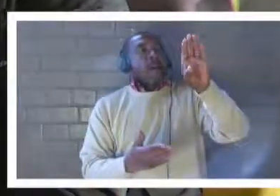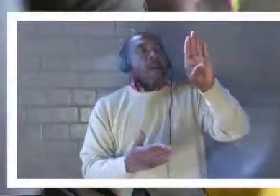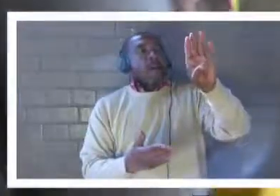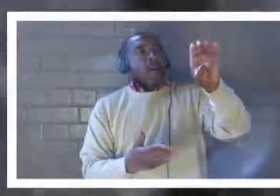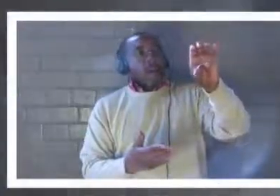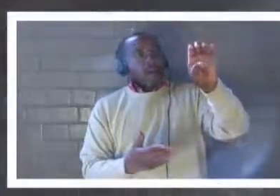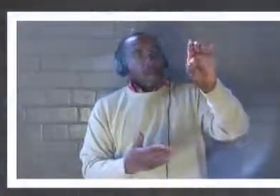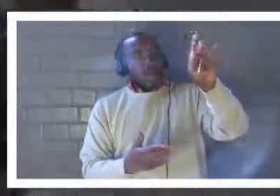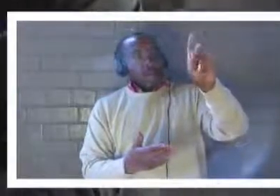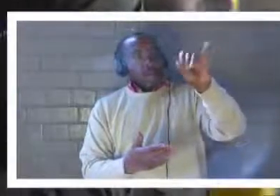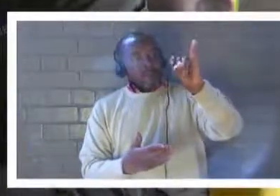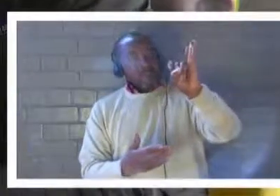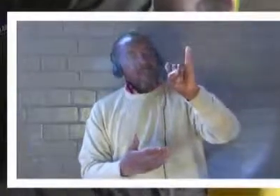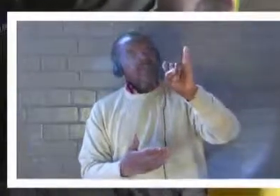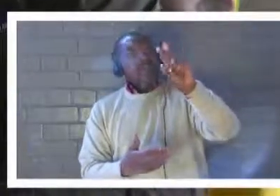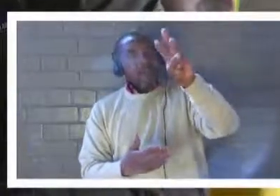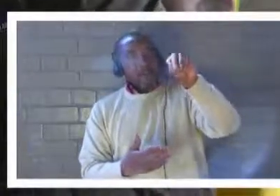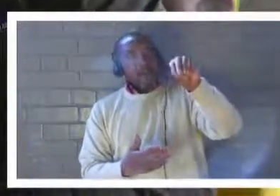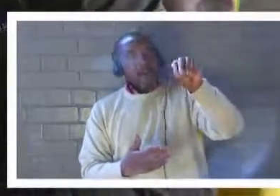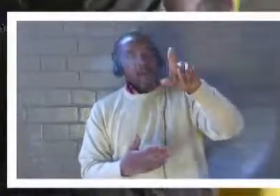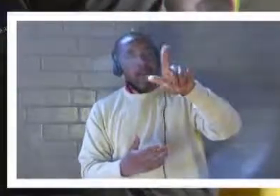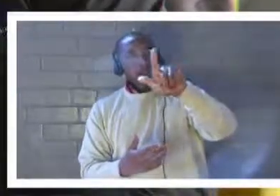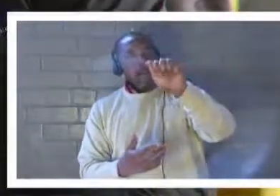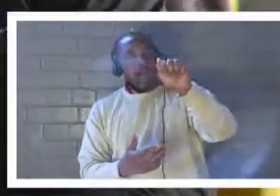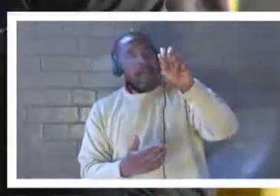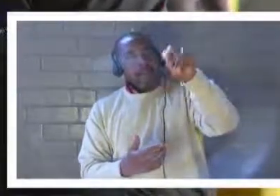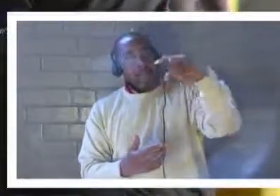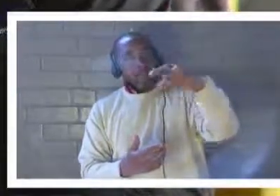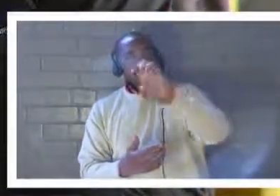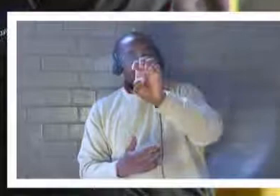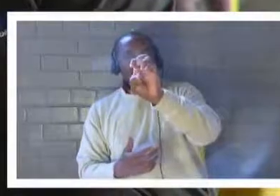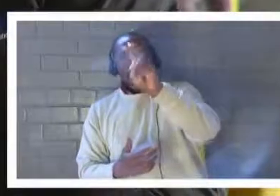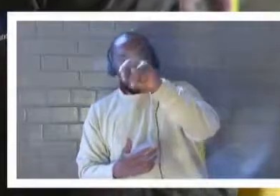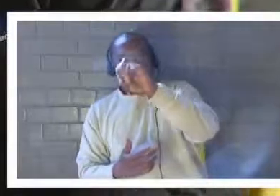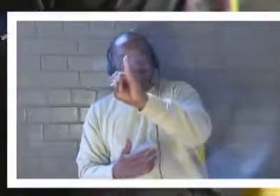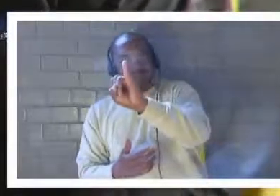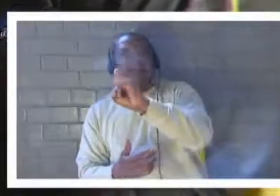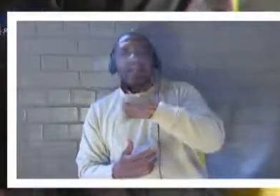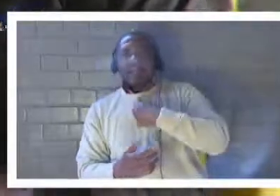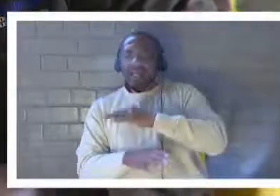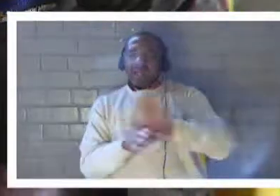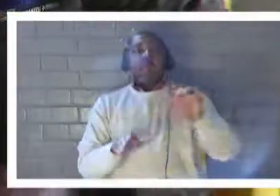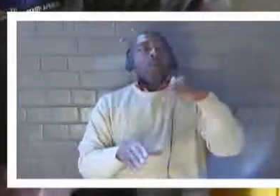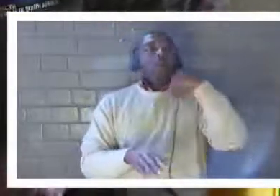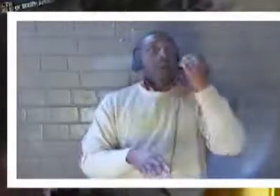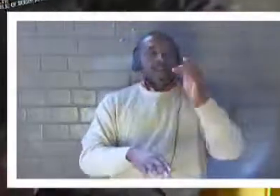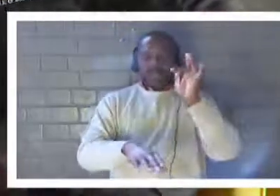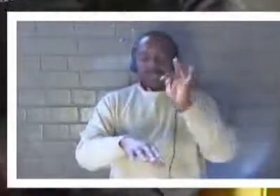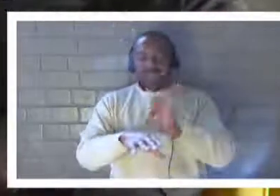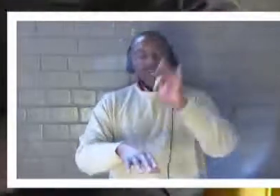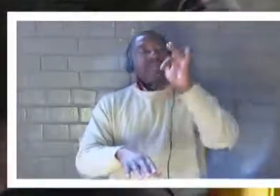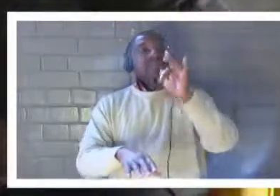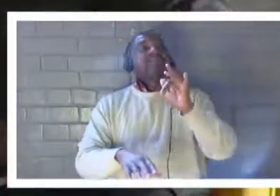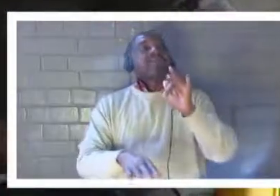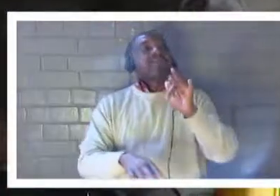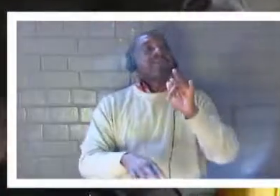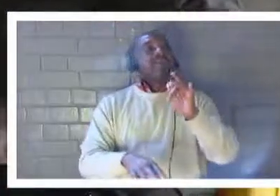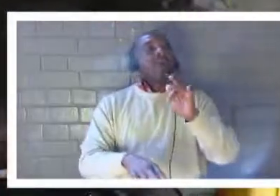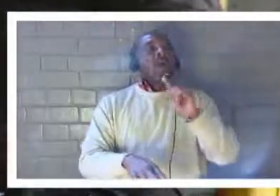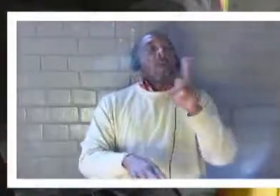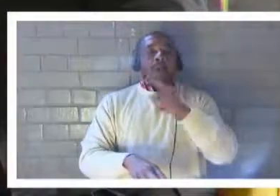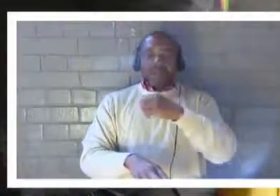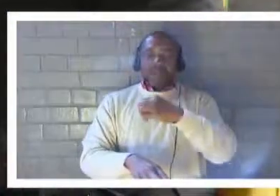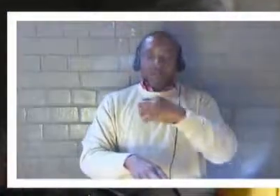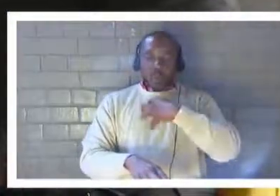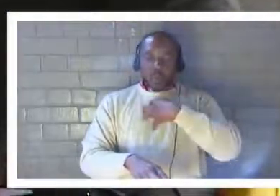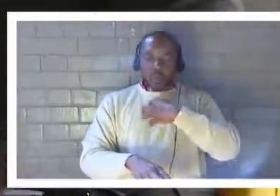You know, Chair, I don't want to touch on what my colleagues have already touched, but maybe if it happened